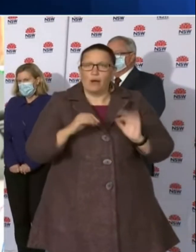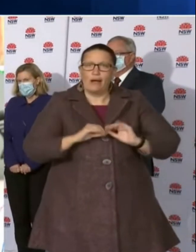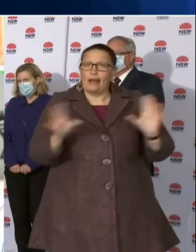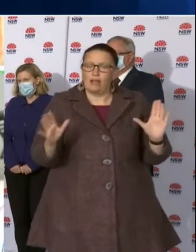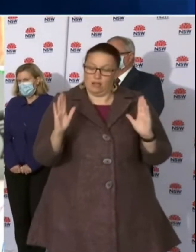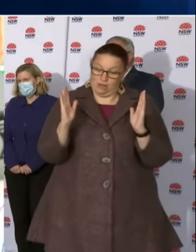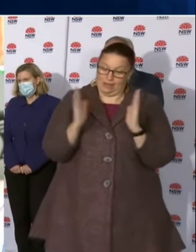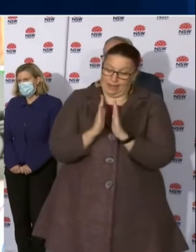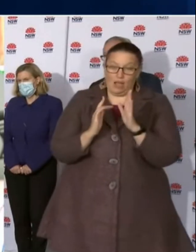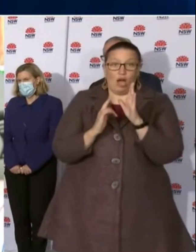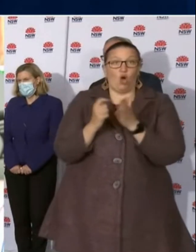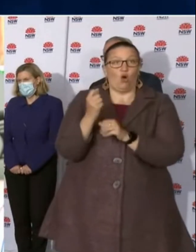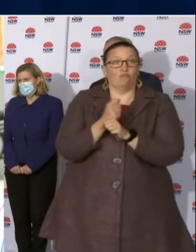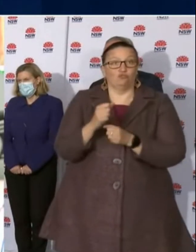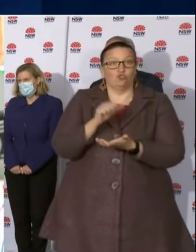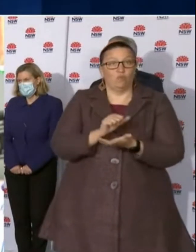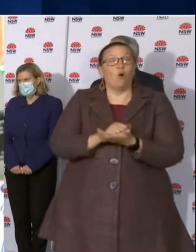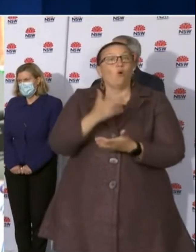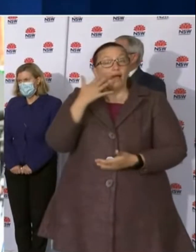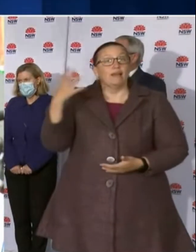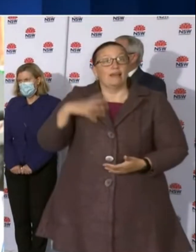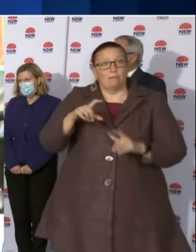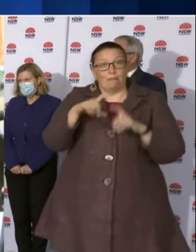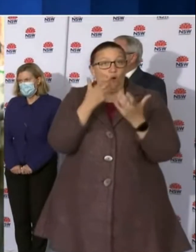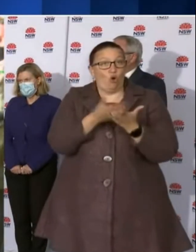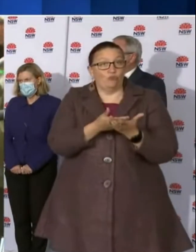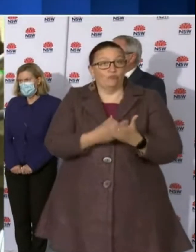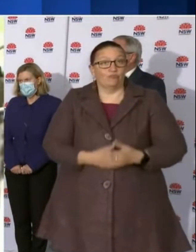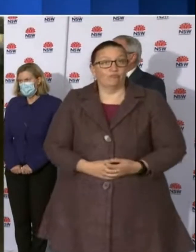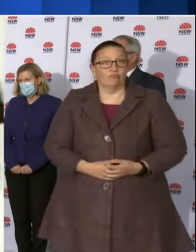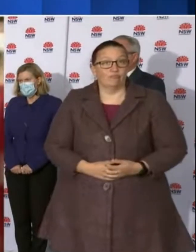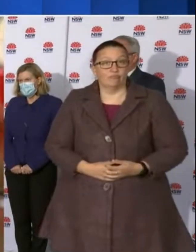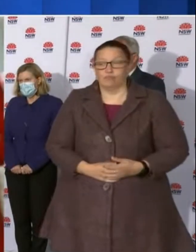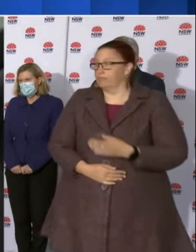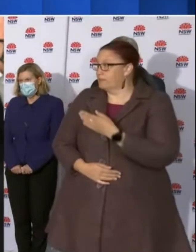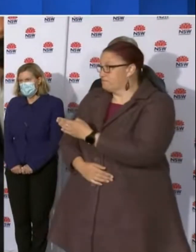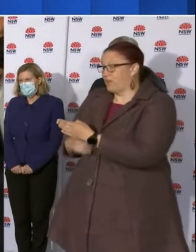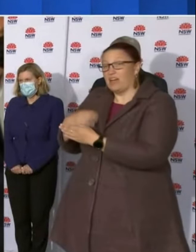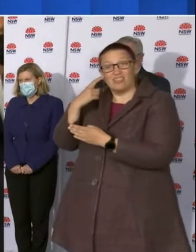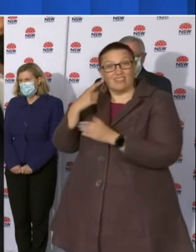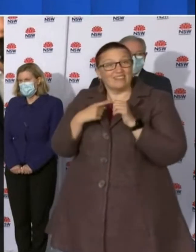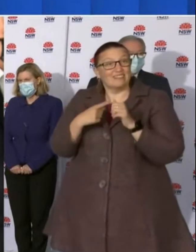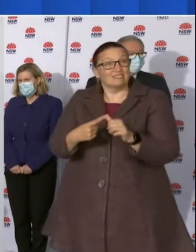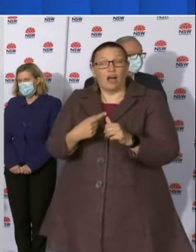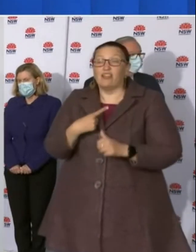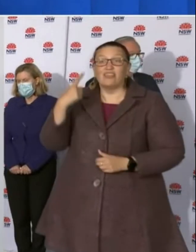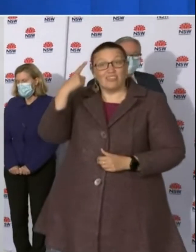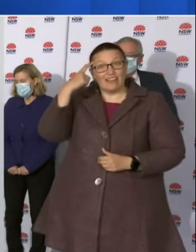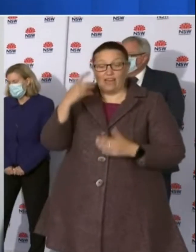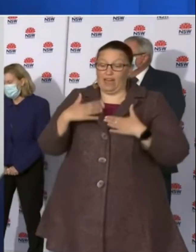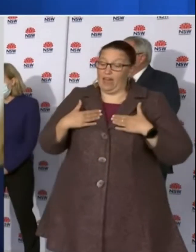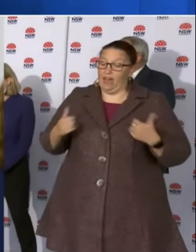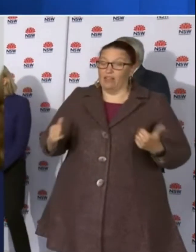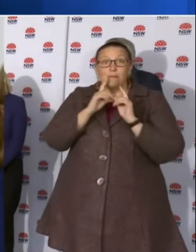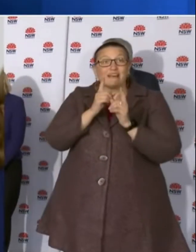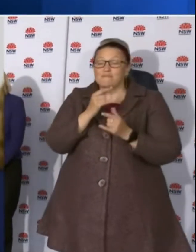shop or when you need to wear a mask? I think the health message has been extremely clear in relation to that, and I will ask Dr. Chant to